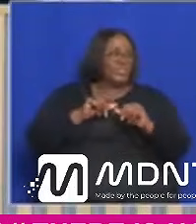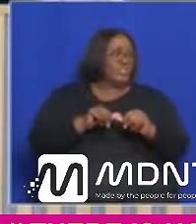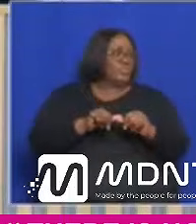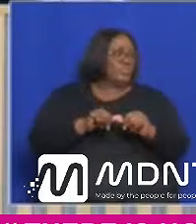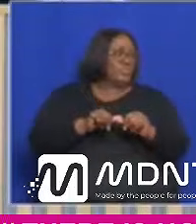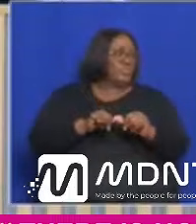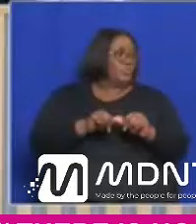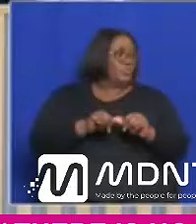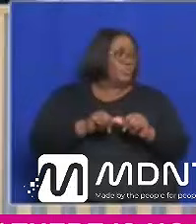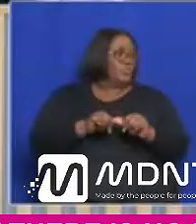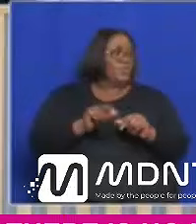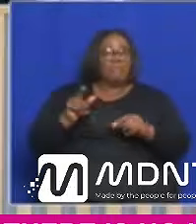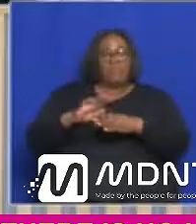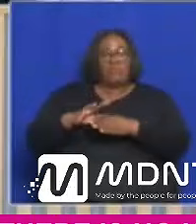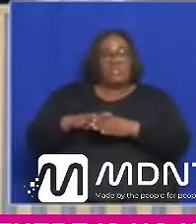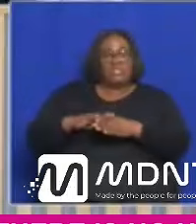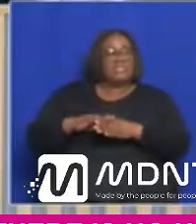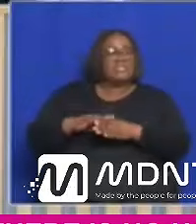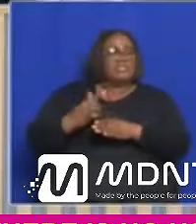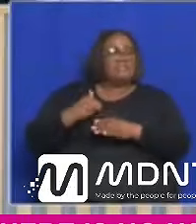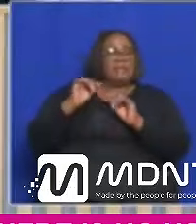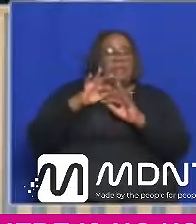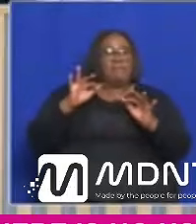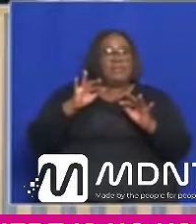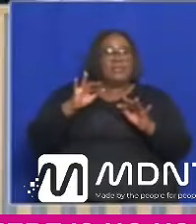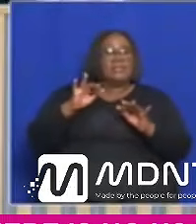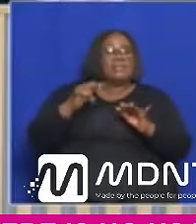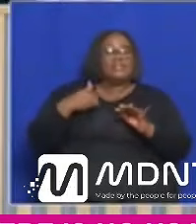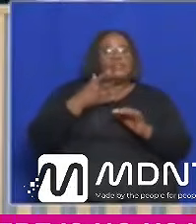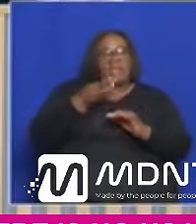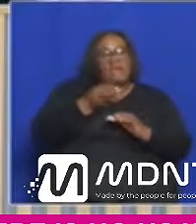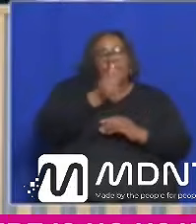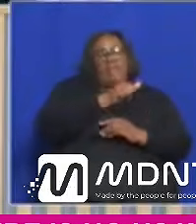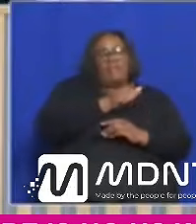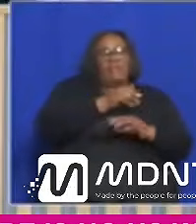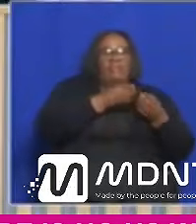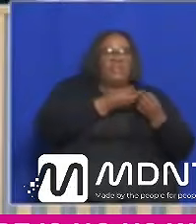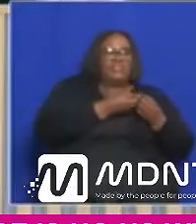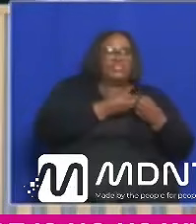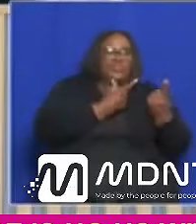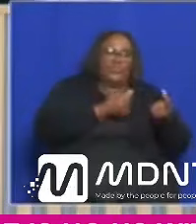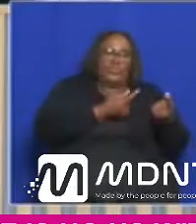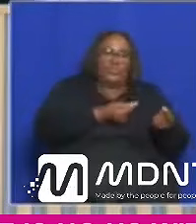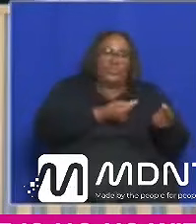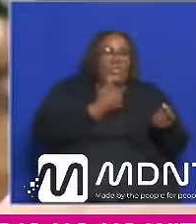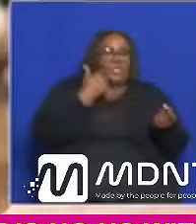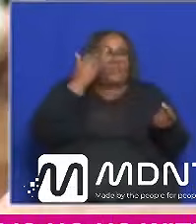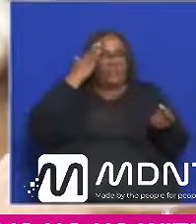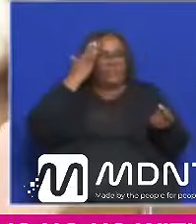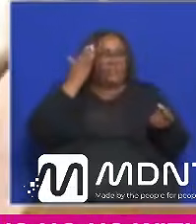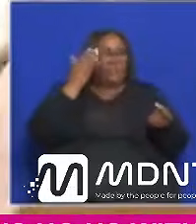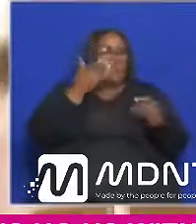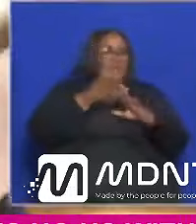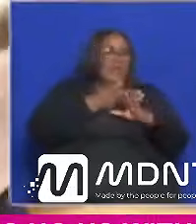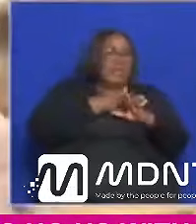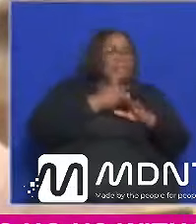going to deal with in public, I have obligations to deal with. If I knew it beforehand, I could have made arrangements,